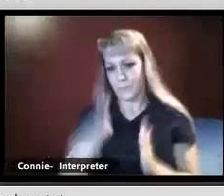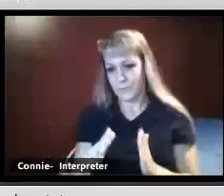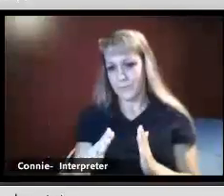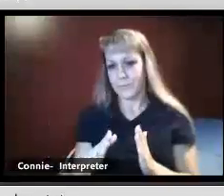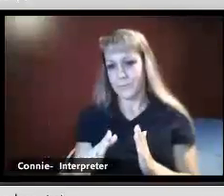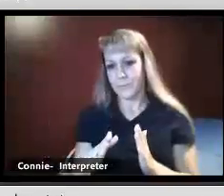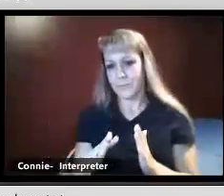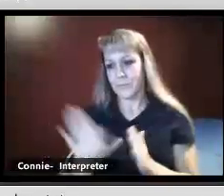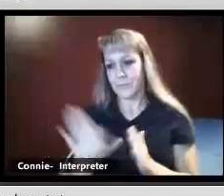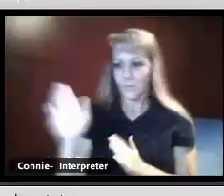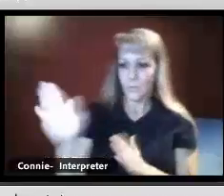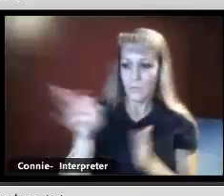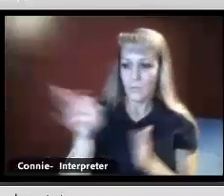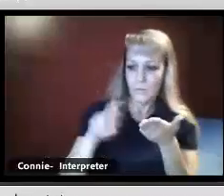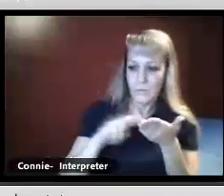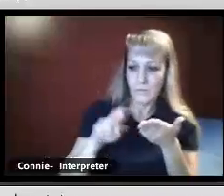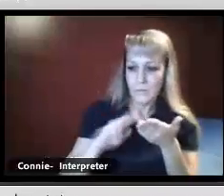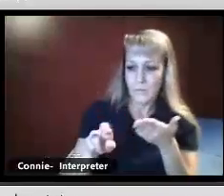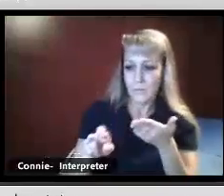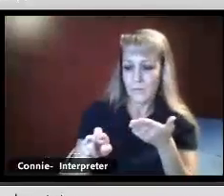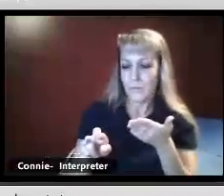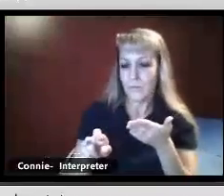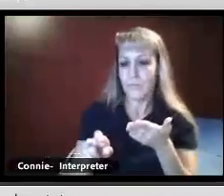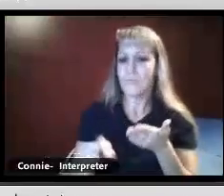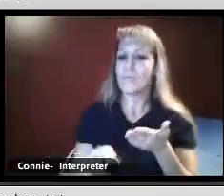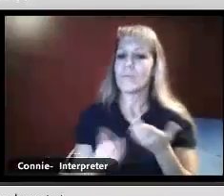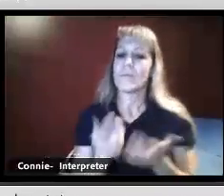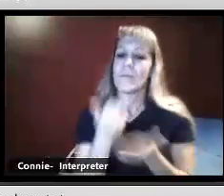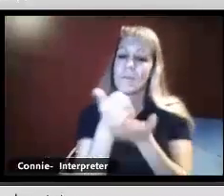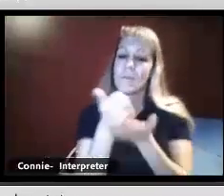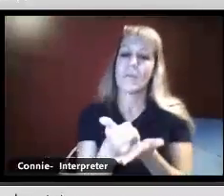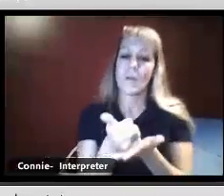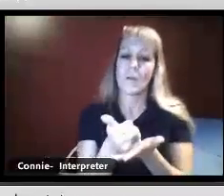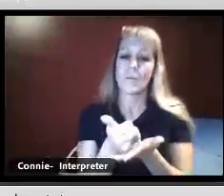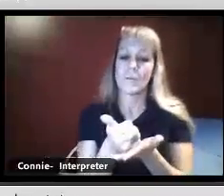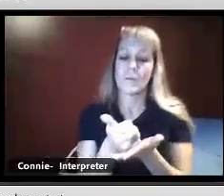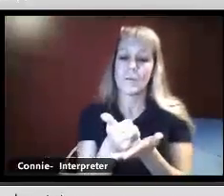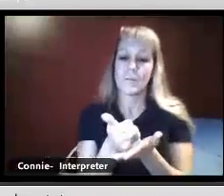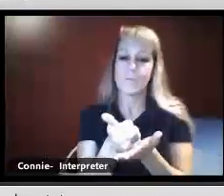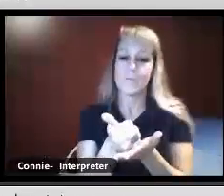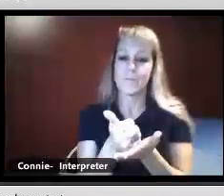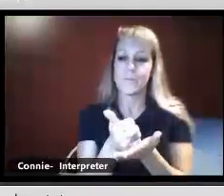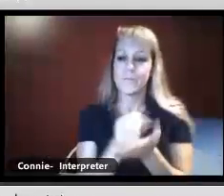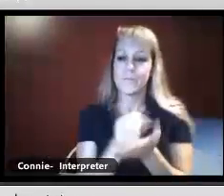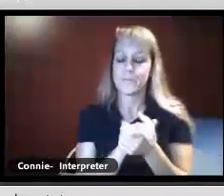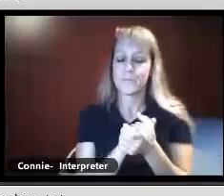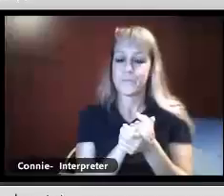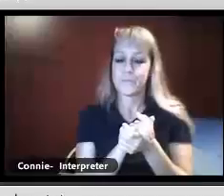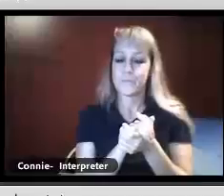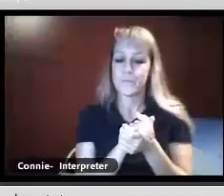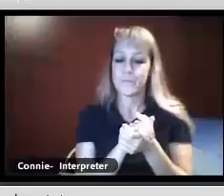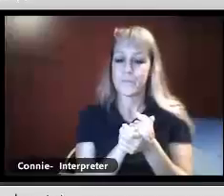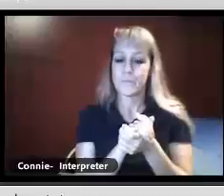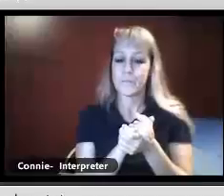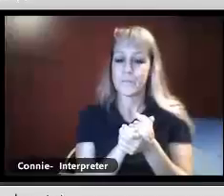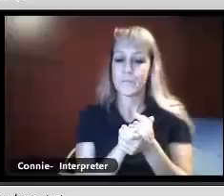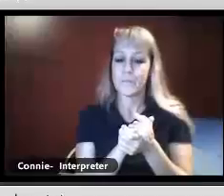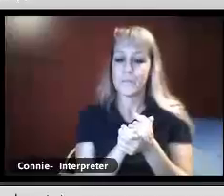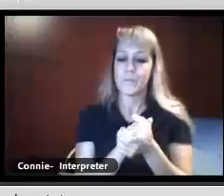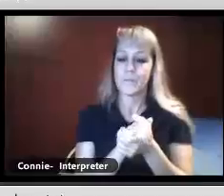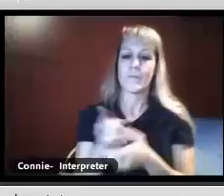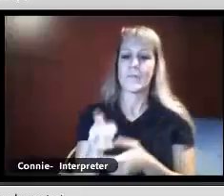for their research that sort of kept them off for the moment the wild west of the